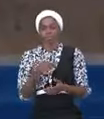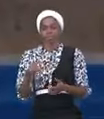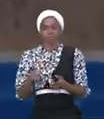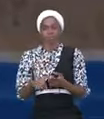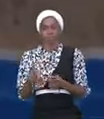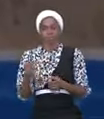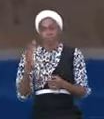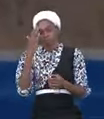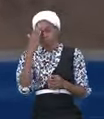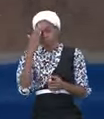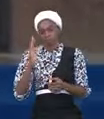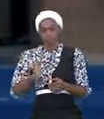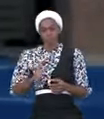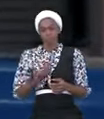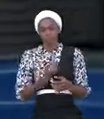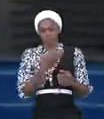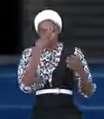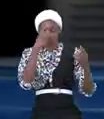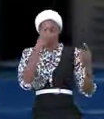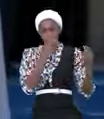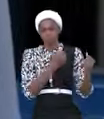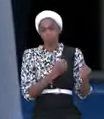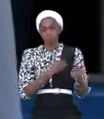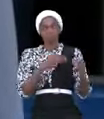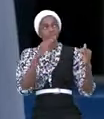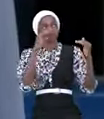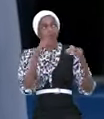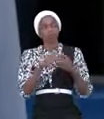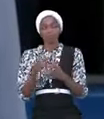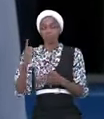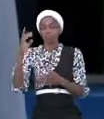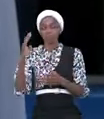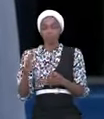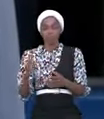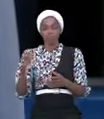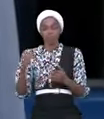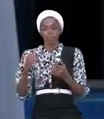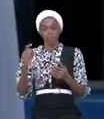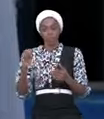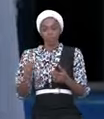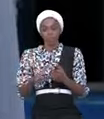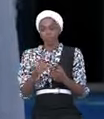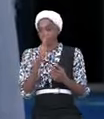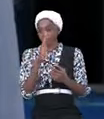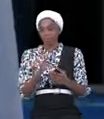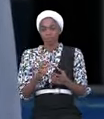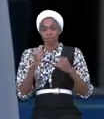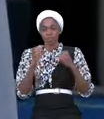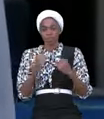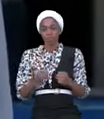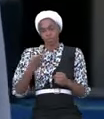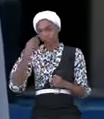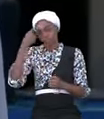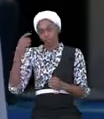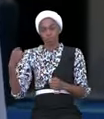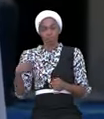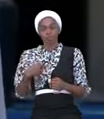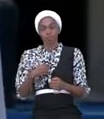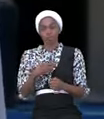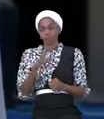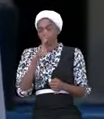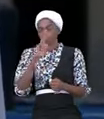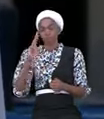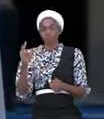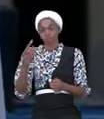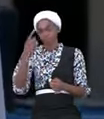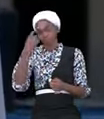Our faith, our hope in God need to be strong. because we are useful for now and the future